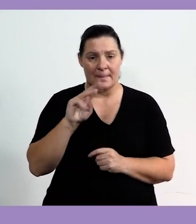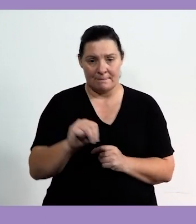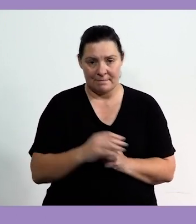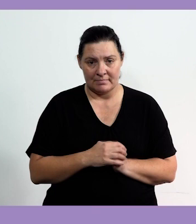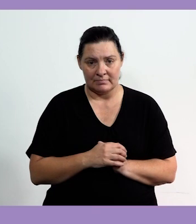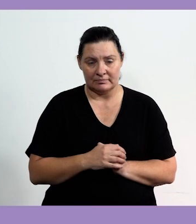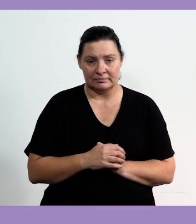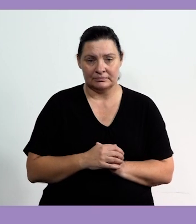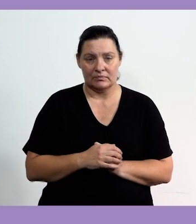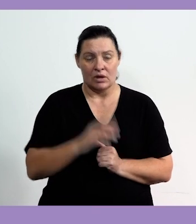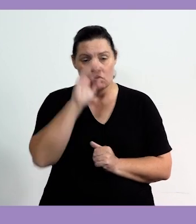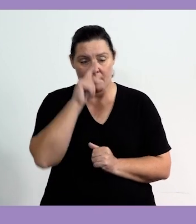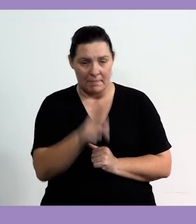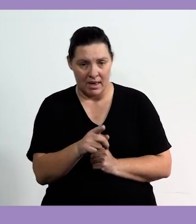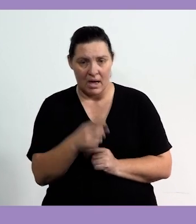in kilometers.